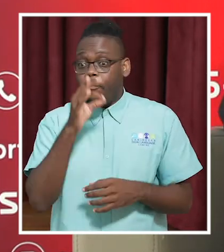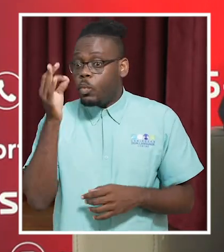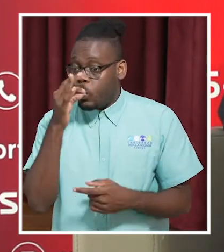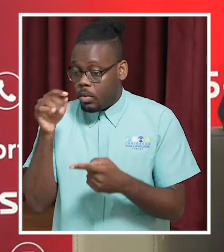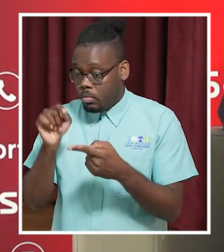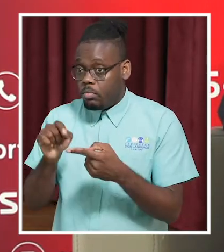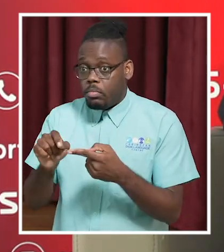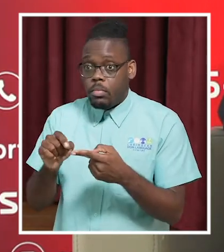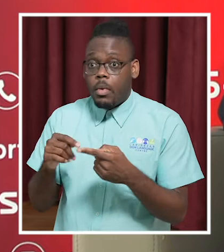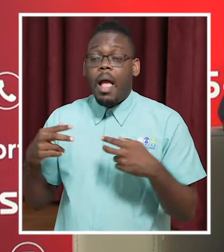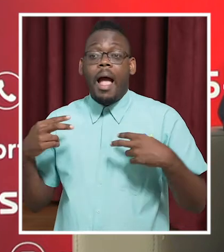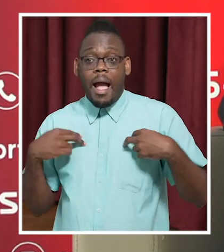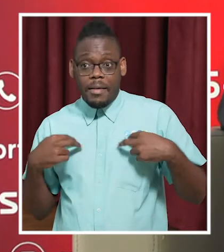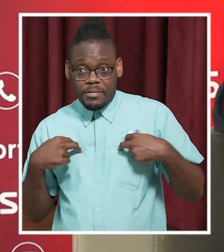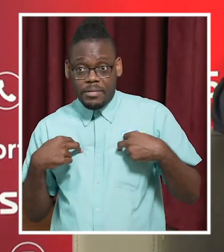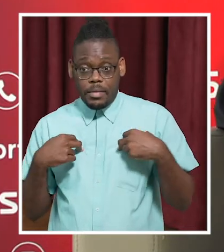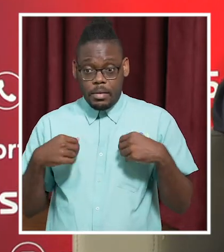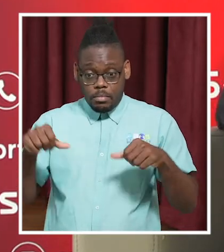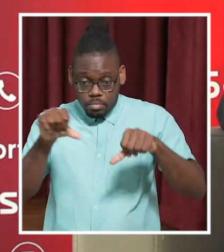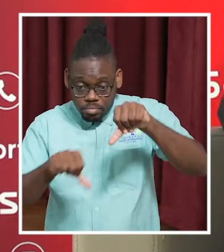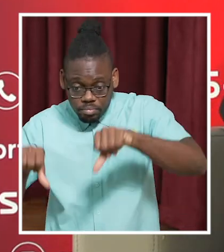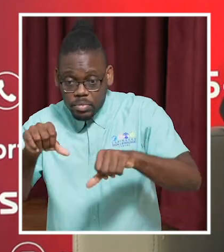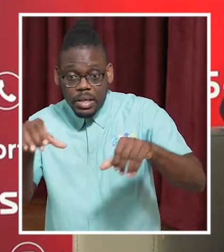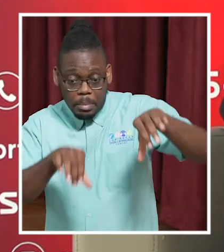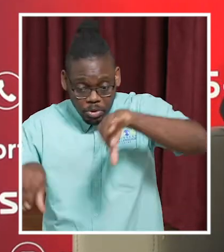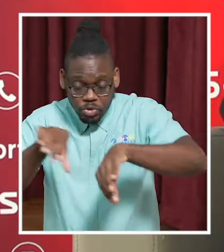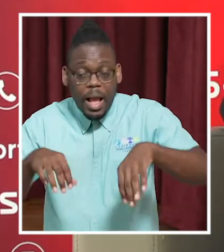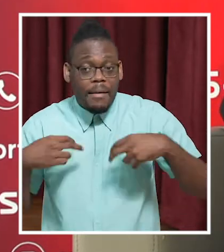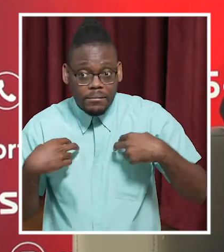lot of weedicides in your diet,